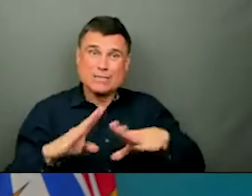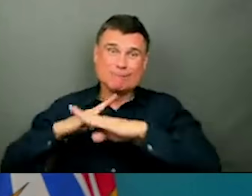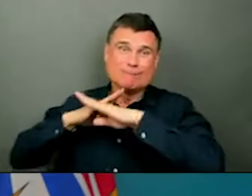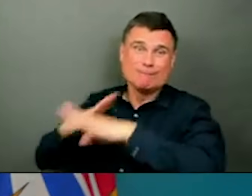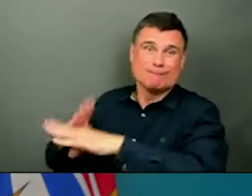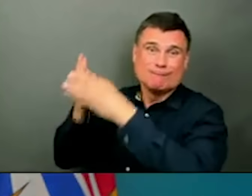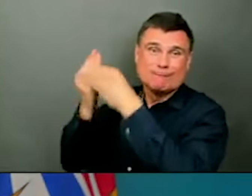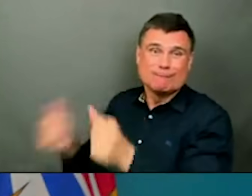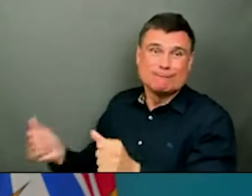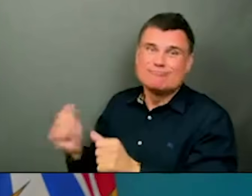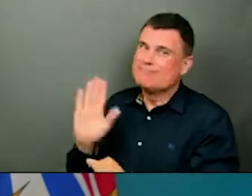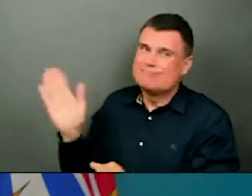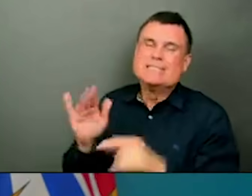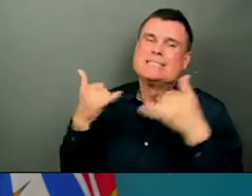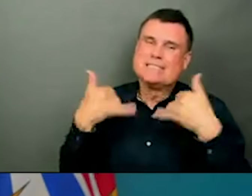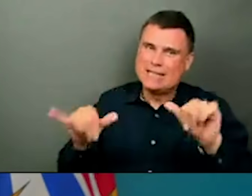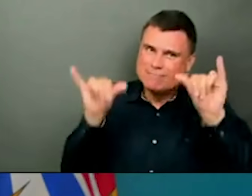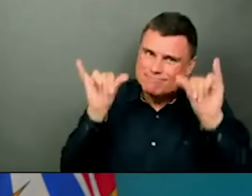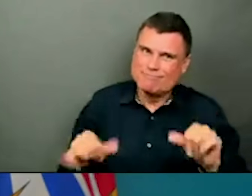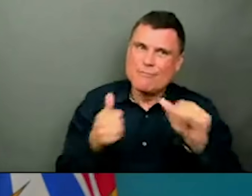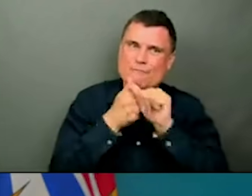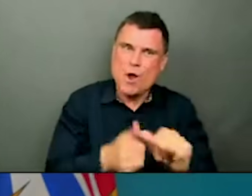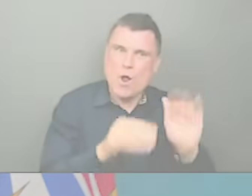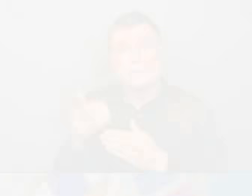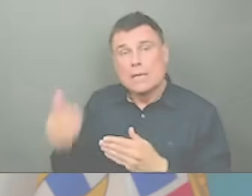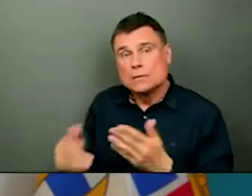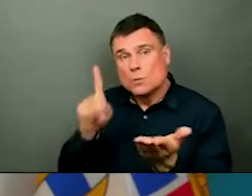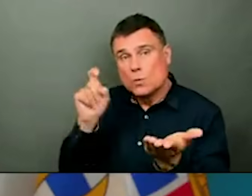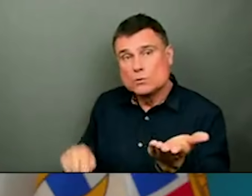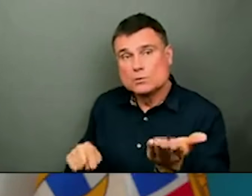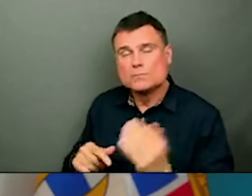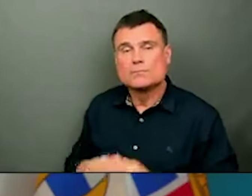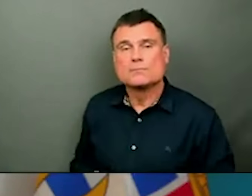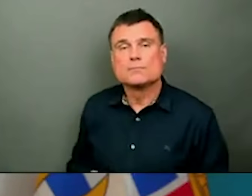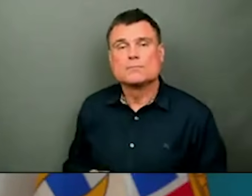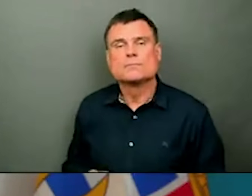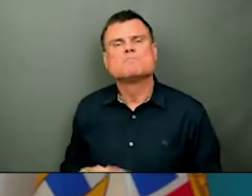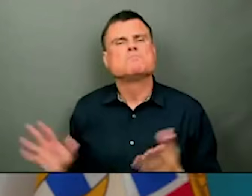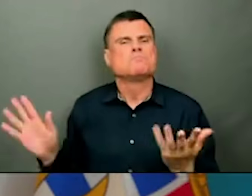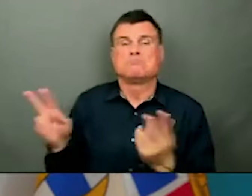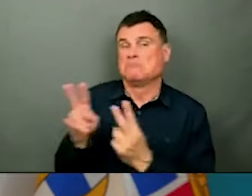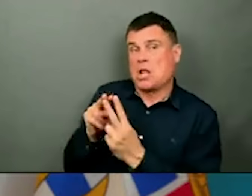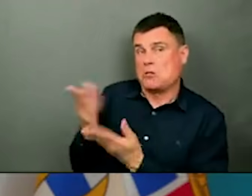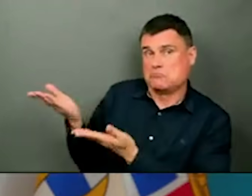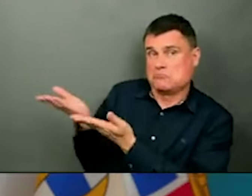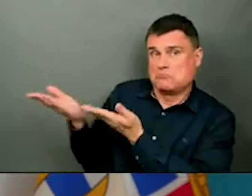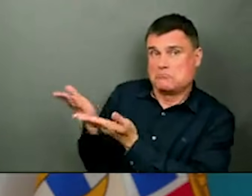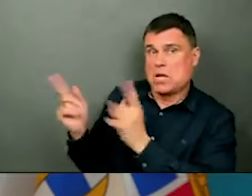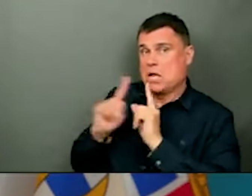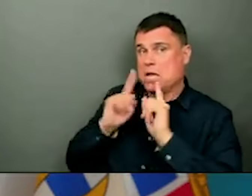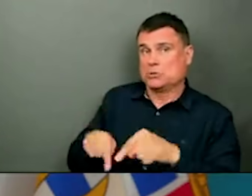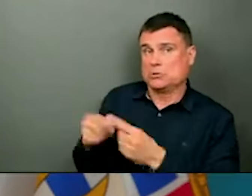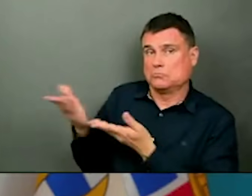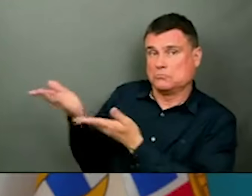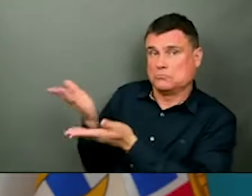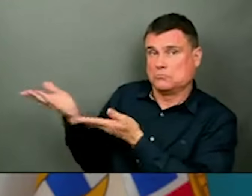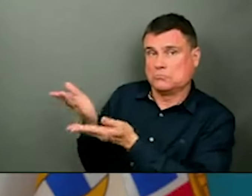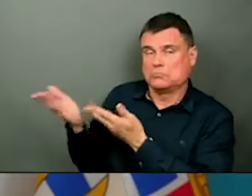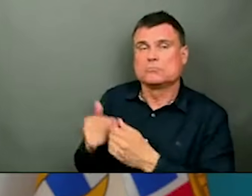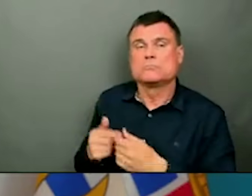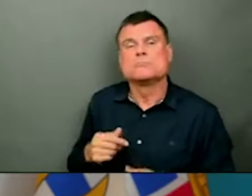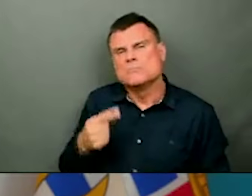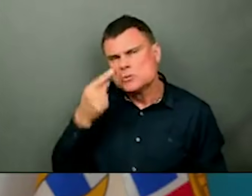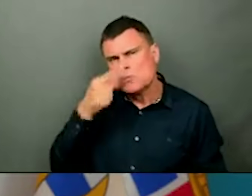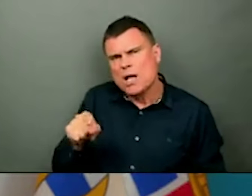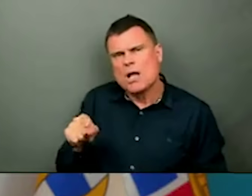guidance and, of course, the public health orders that are in place. I'm wondering, either Dr. Henry or Minister Dix, can you talk about, you mentioned that there's